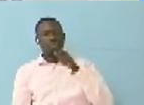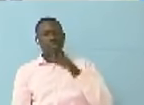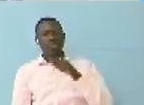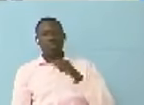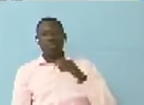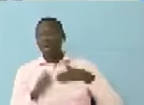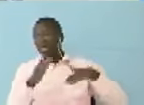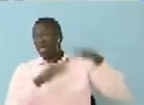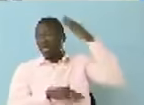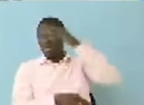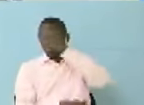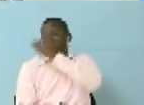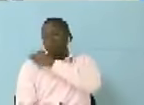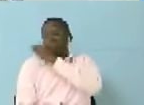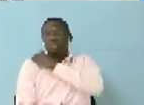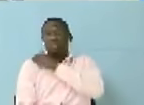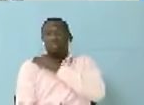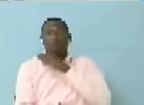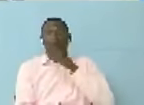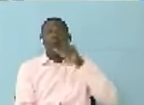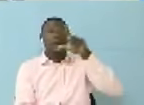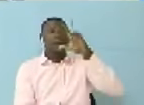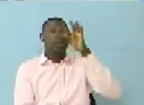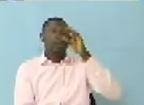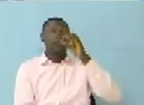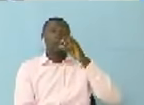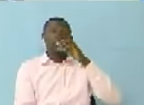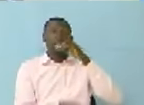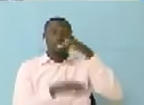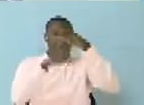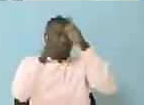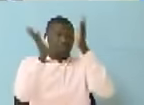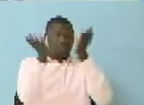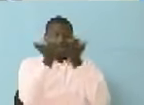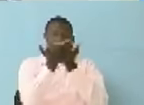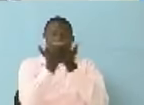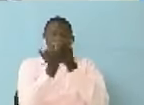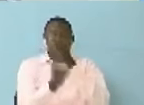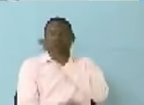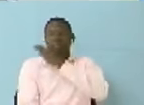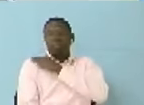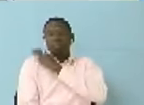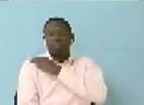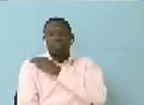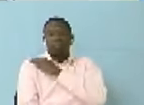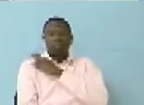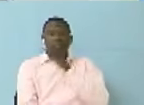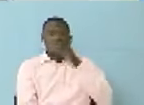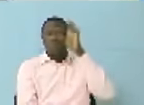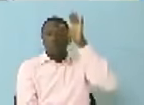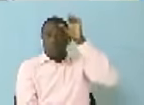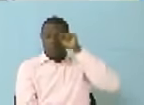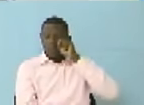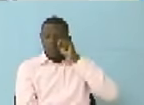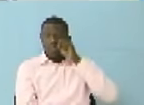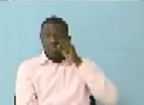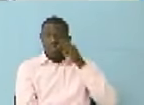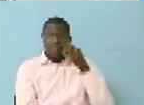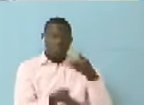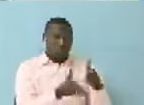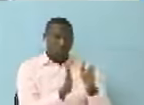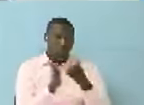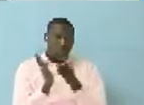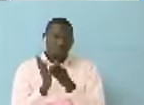general. Lieutenant general ulti makamu la karola sojaru kundaro. You understand the ya doctrine faham. Of